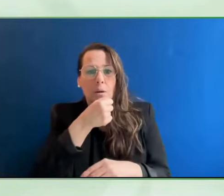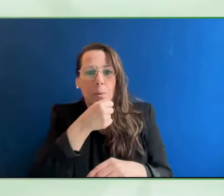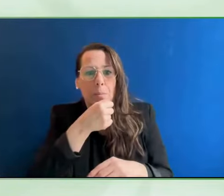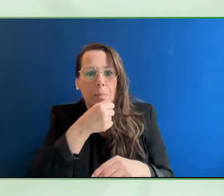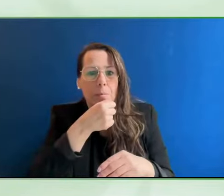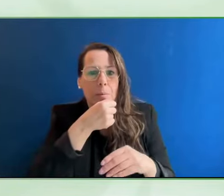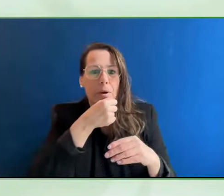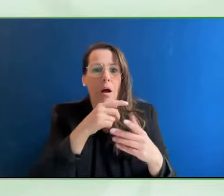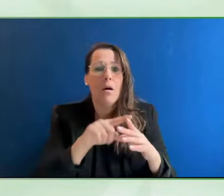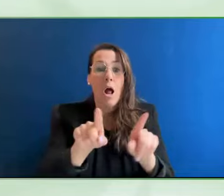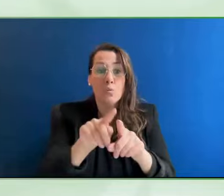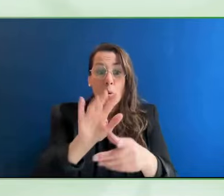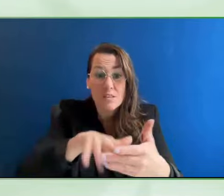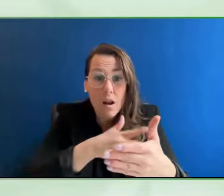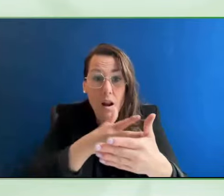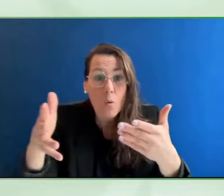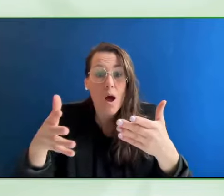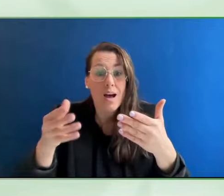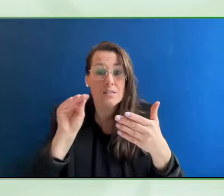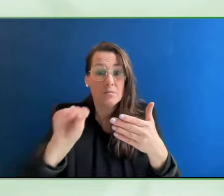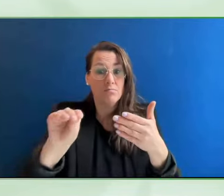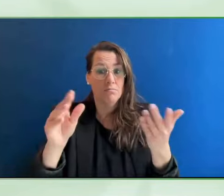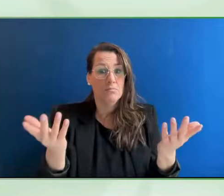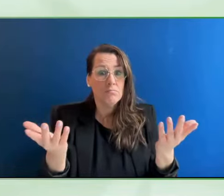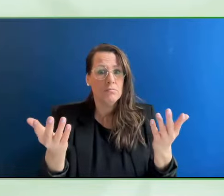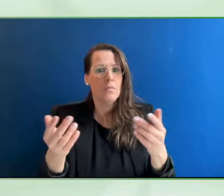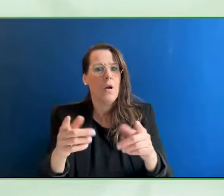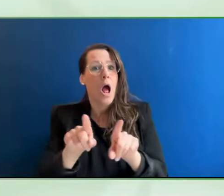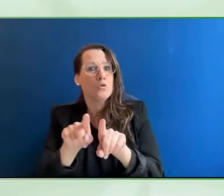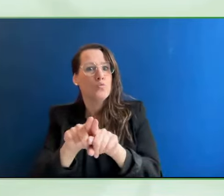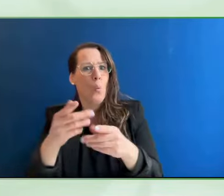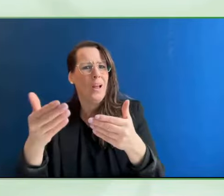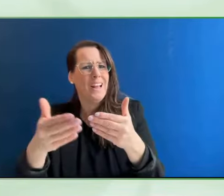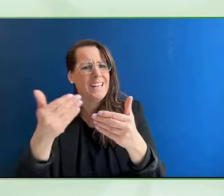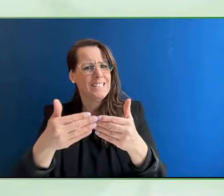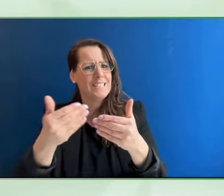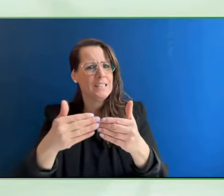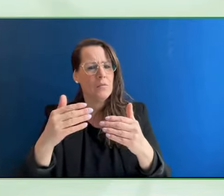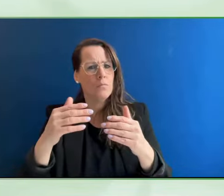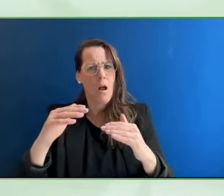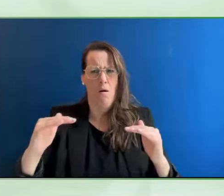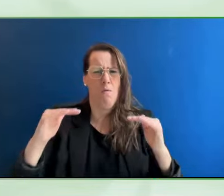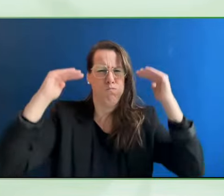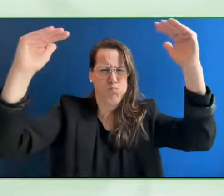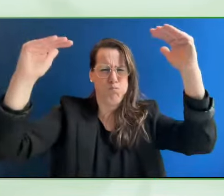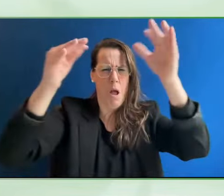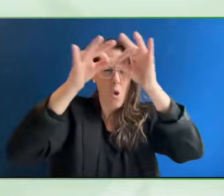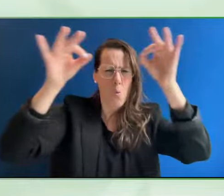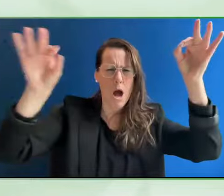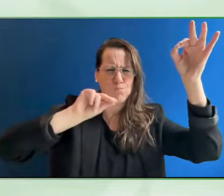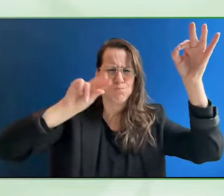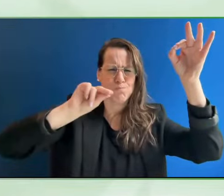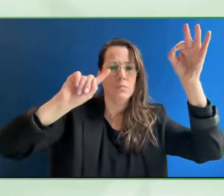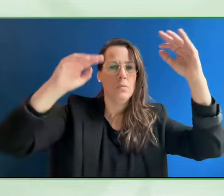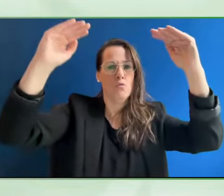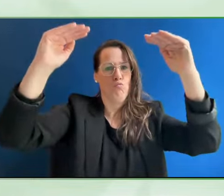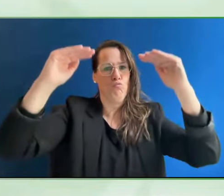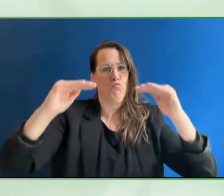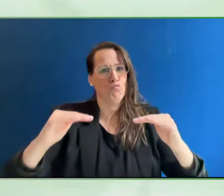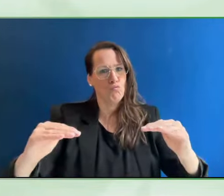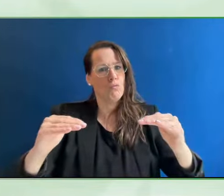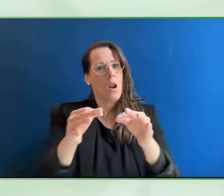is that many people in Austria are using easy language. More than 1 million people are relying on easy